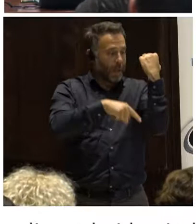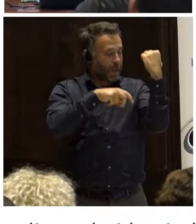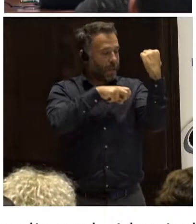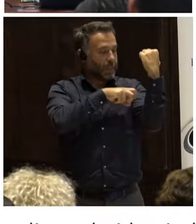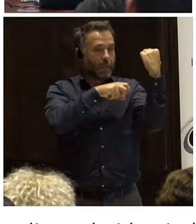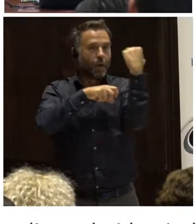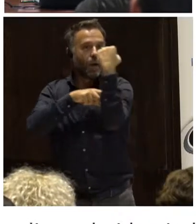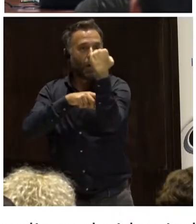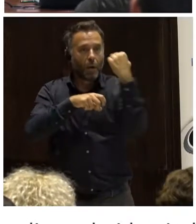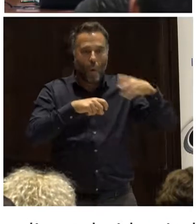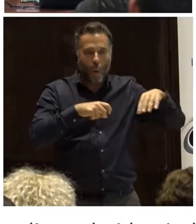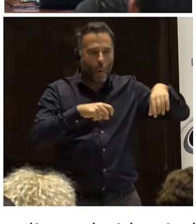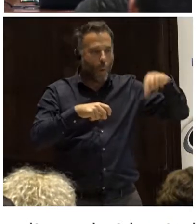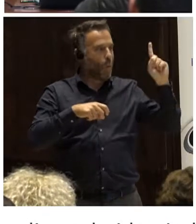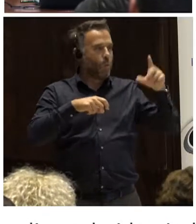persons.